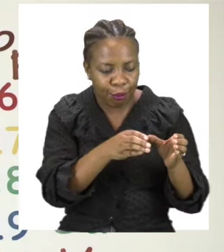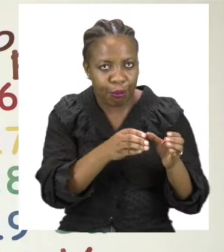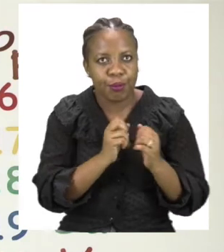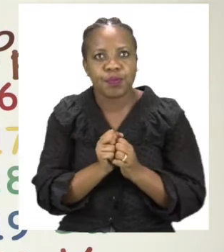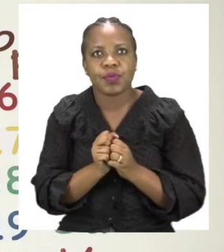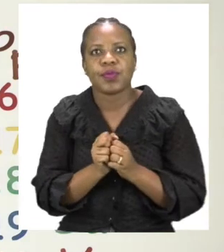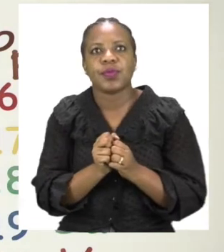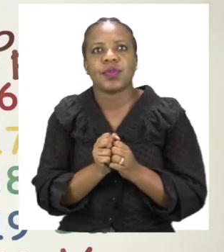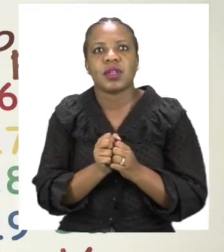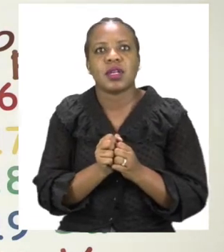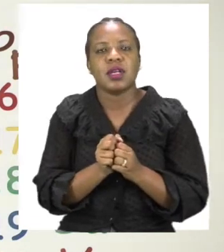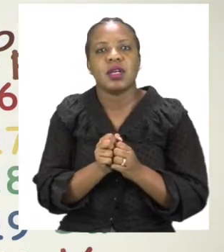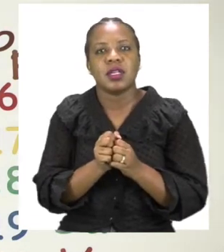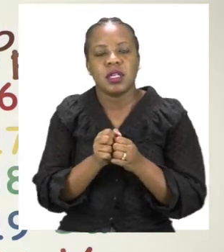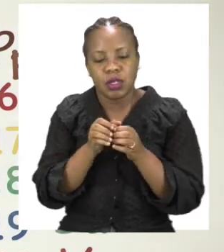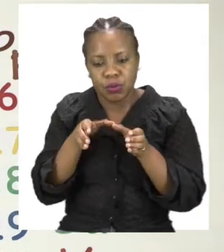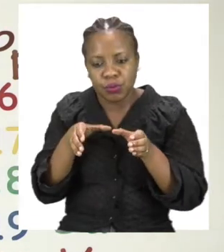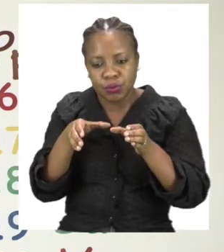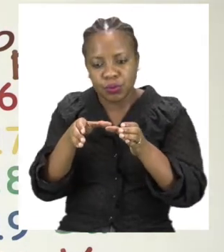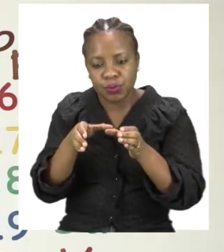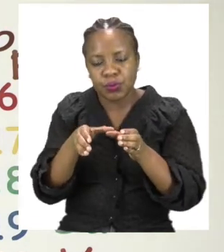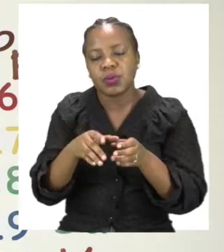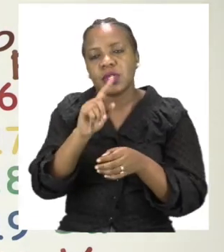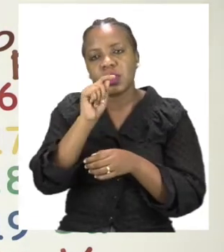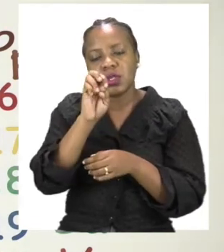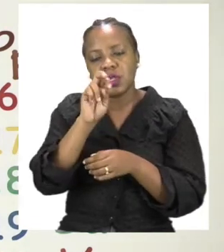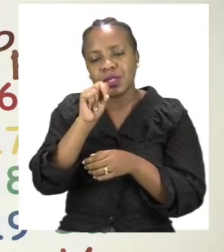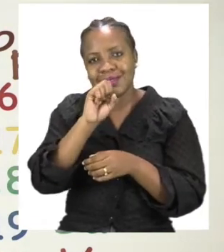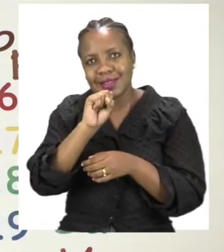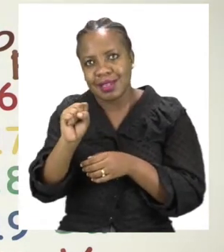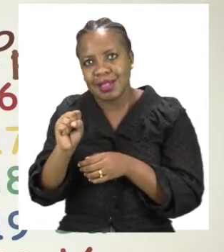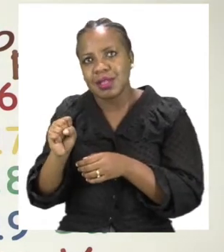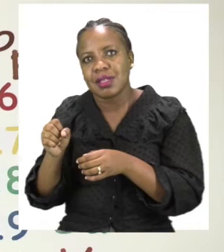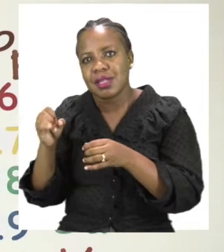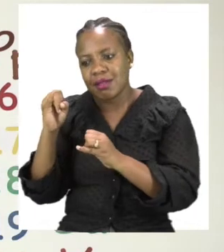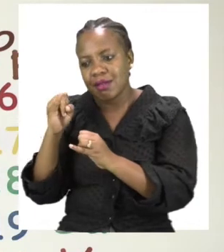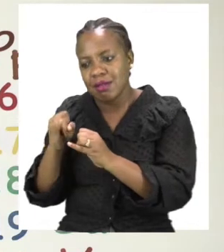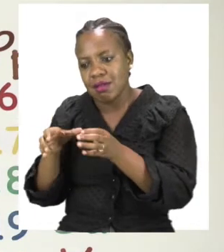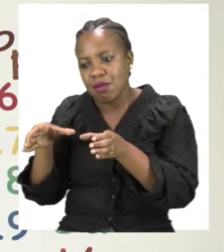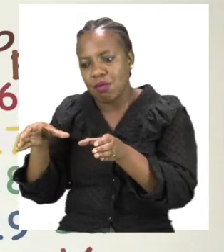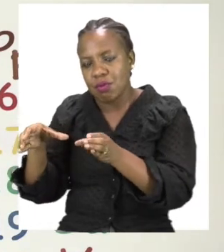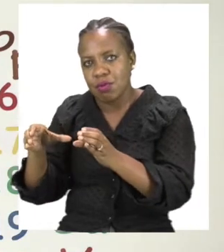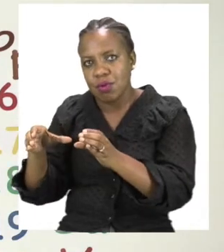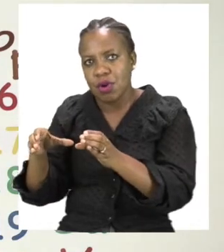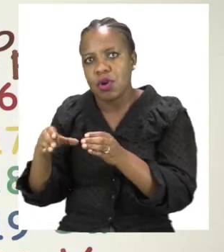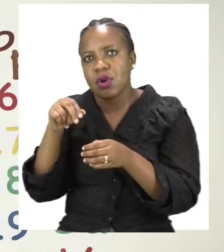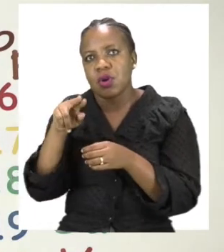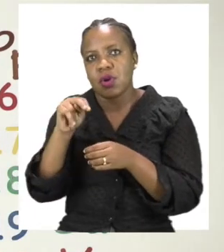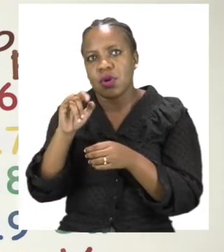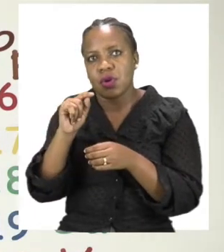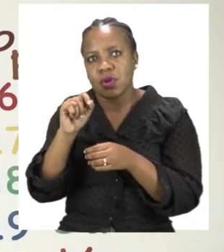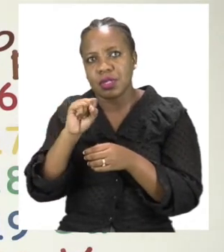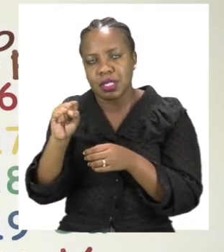for hundreds. So our hundreds is here. And then we grouped